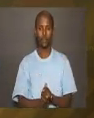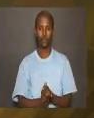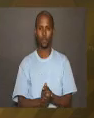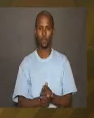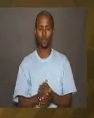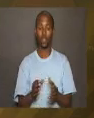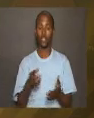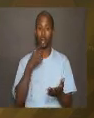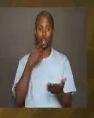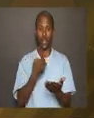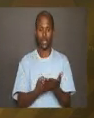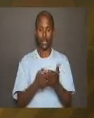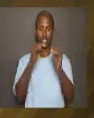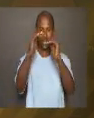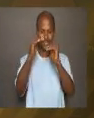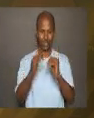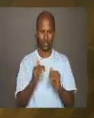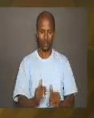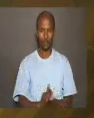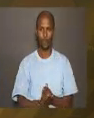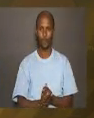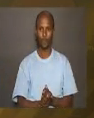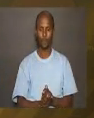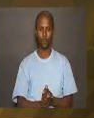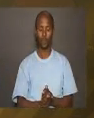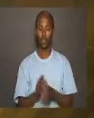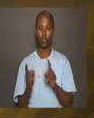computer algorithms, and data structure.